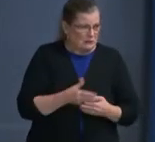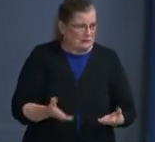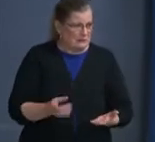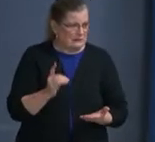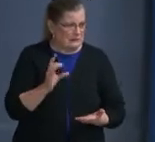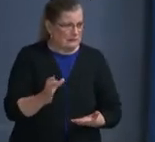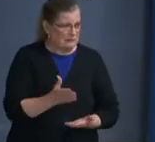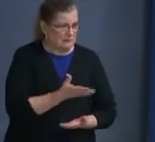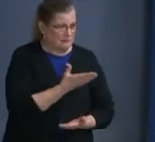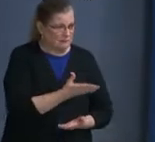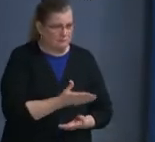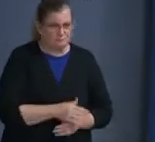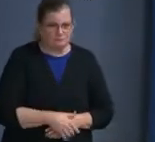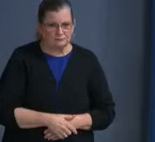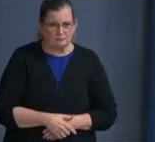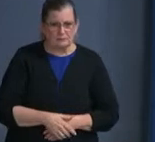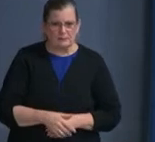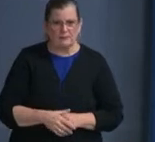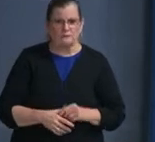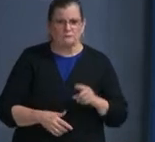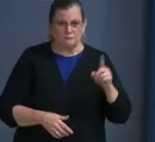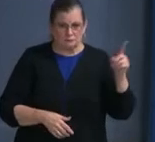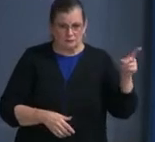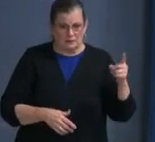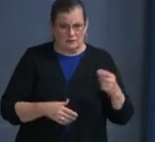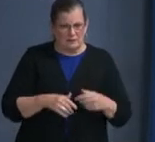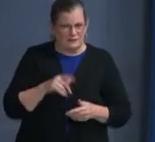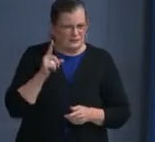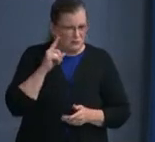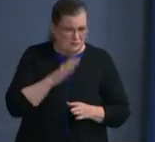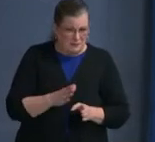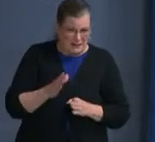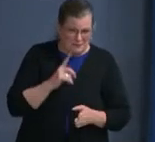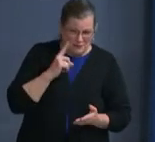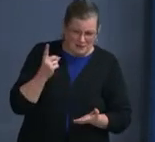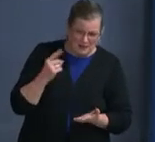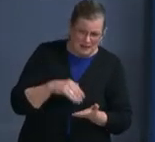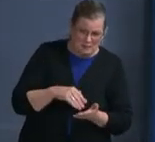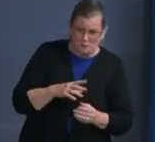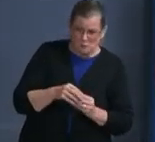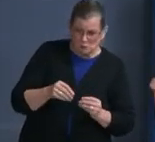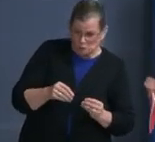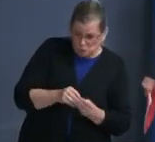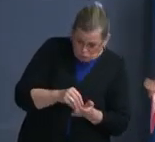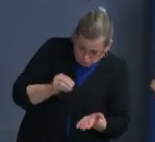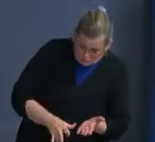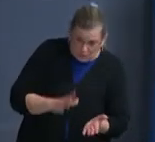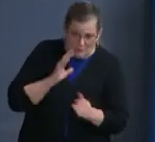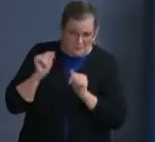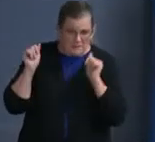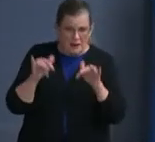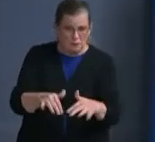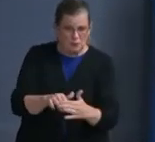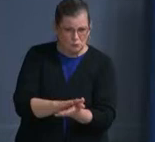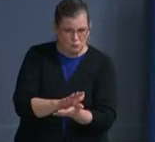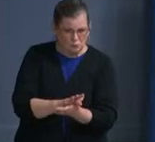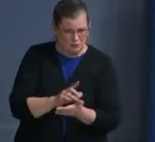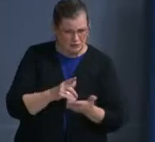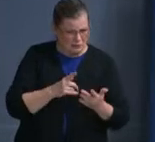Dr. Fairby, you are preparing for thousands of students to return to these care classrooms. What does it say to you that only around 400